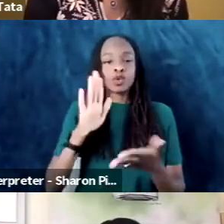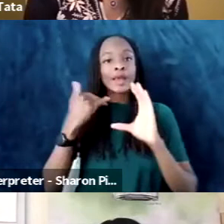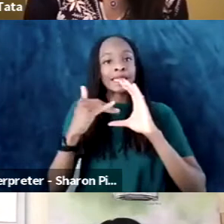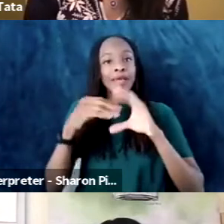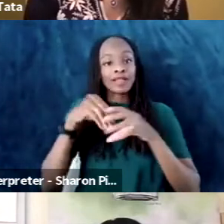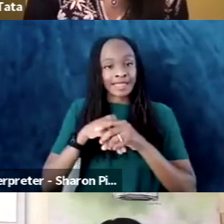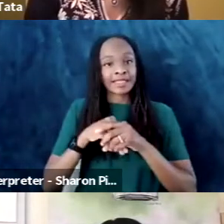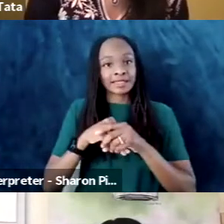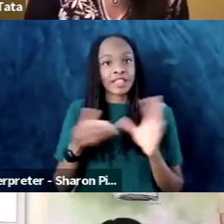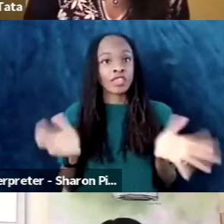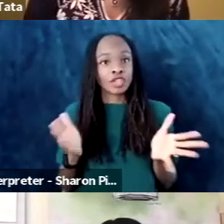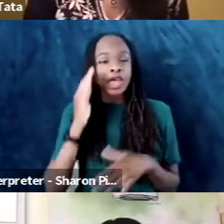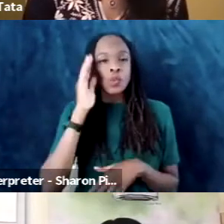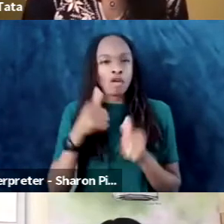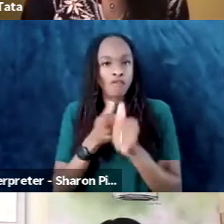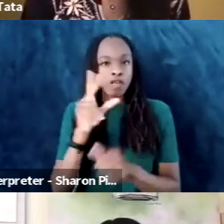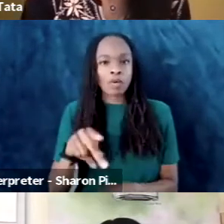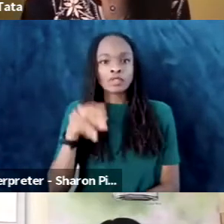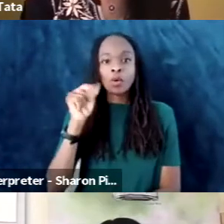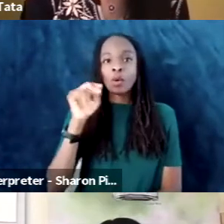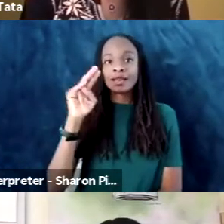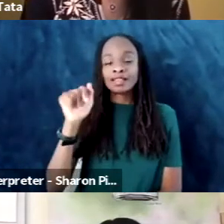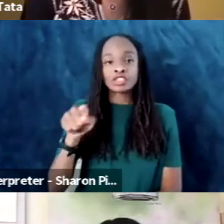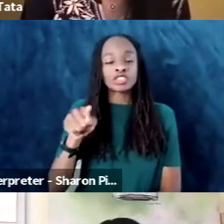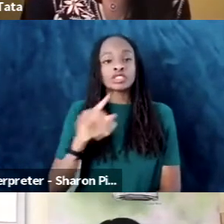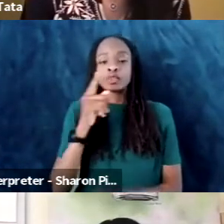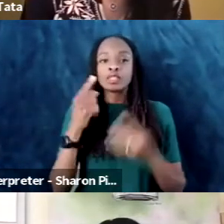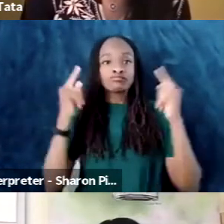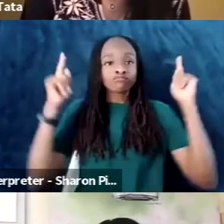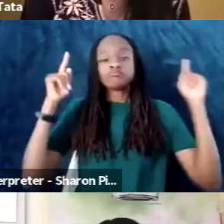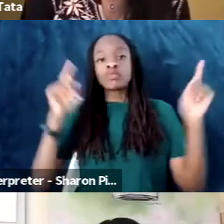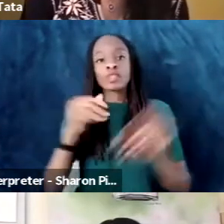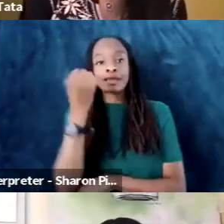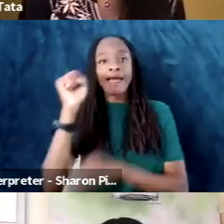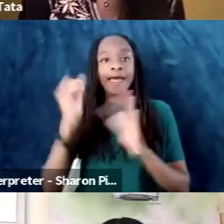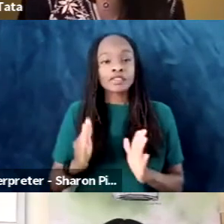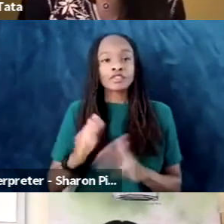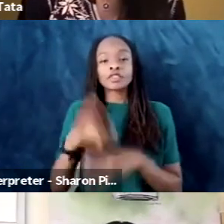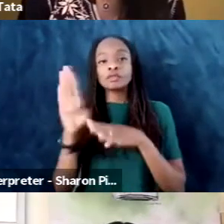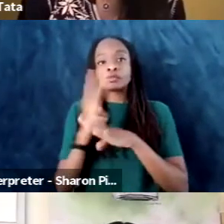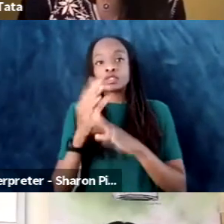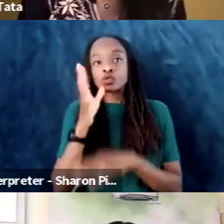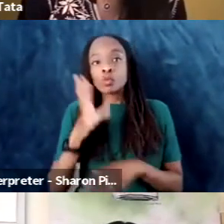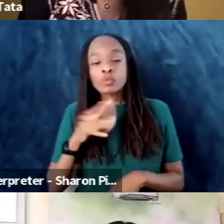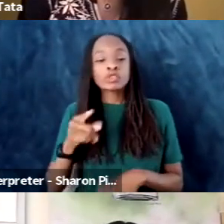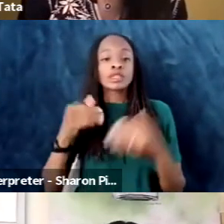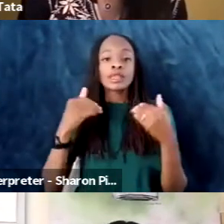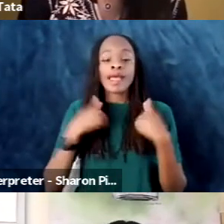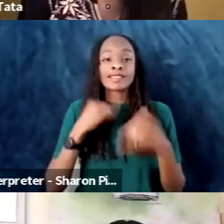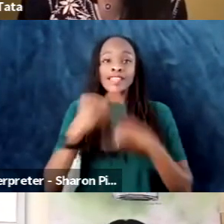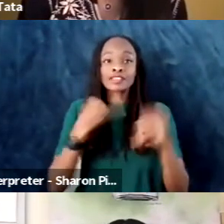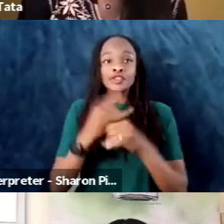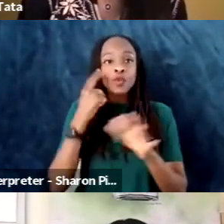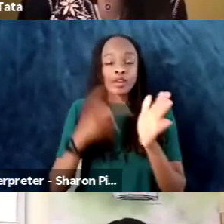So Nina is an acclaimed activist, filmmaker, actor, and entrepreneur. She gained international recognition